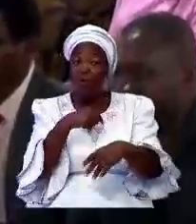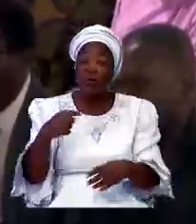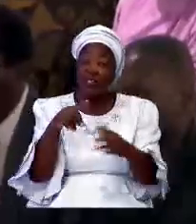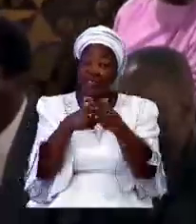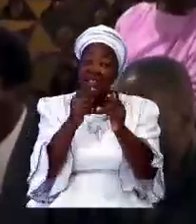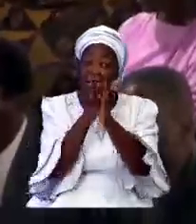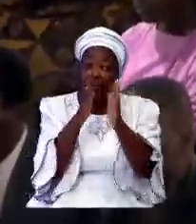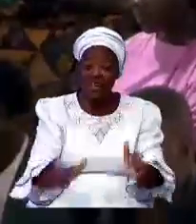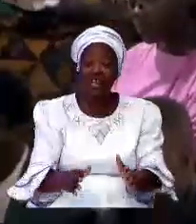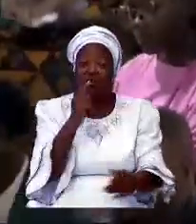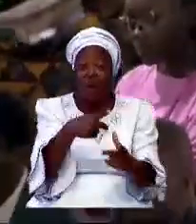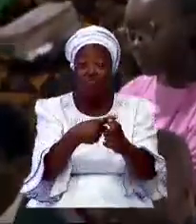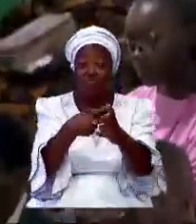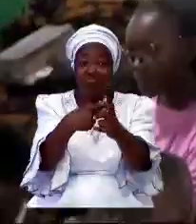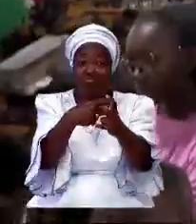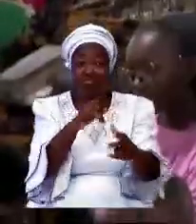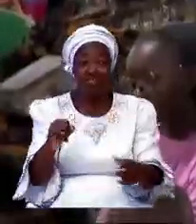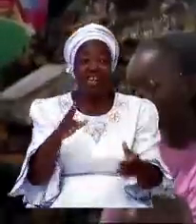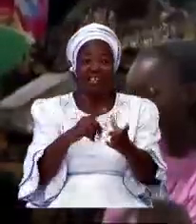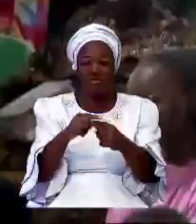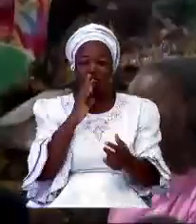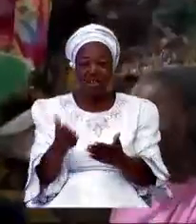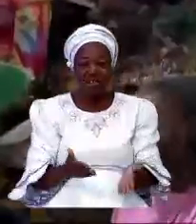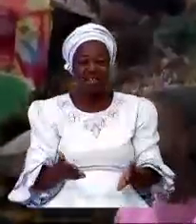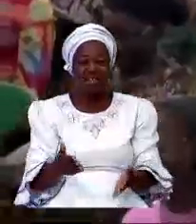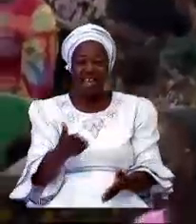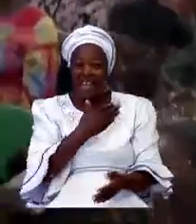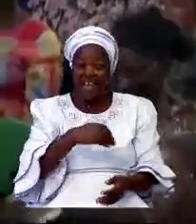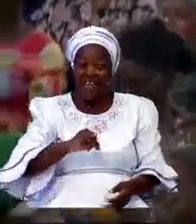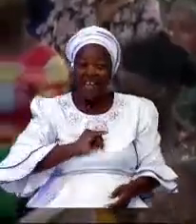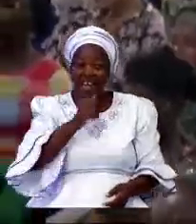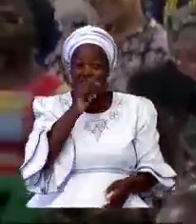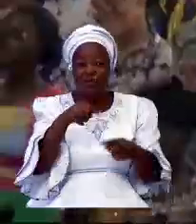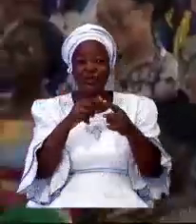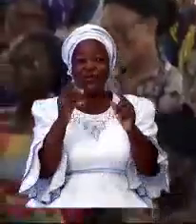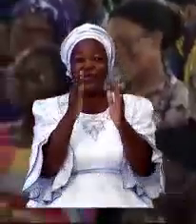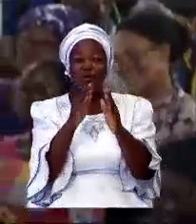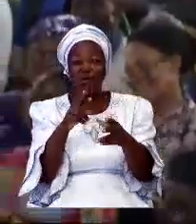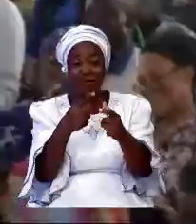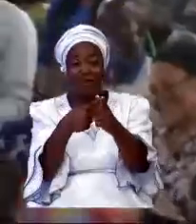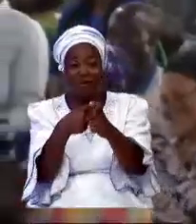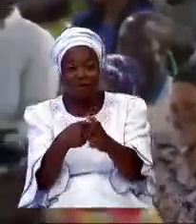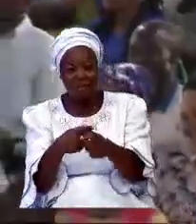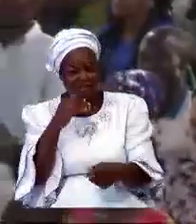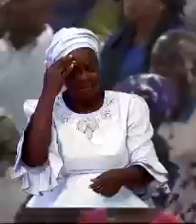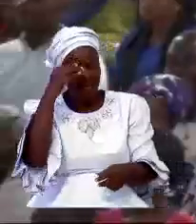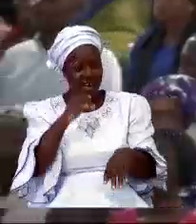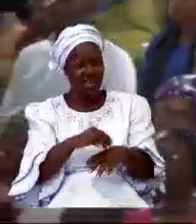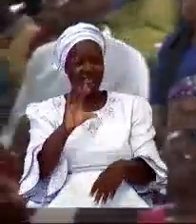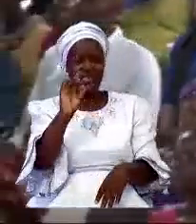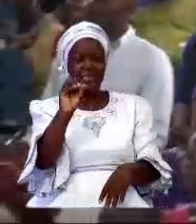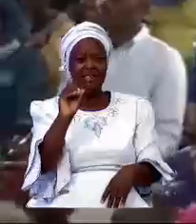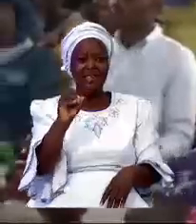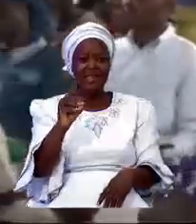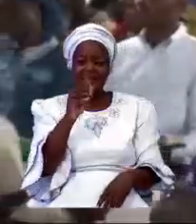today, 5 o'clock, before we start the prayers, you are running, and you are here. And I'm going to